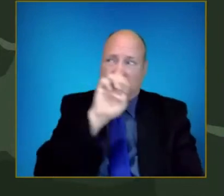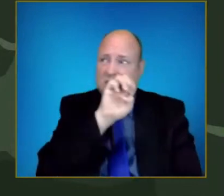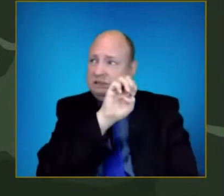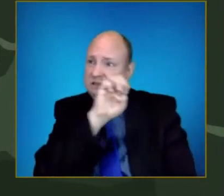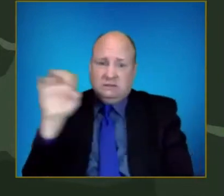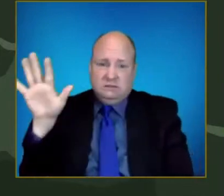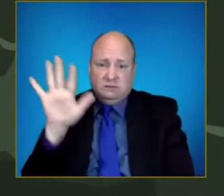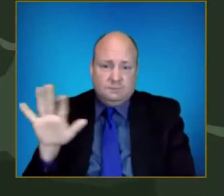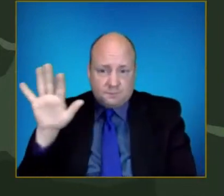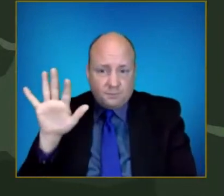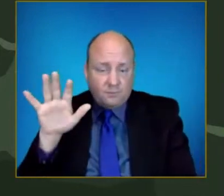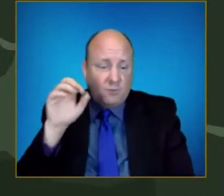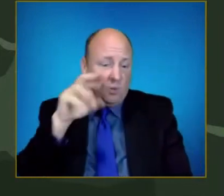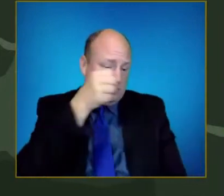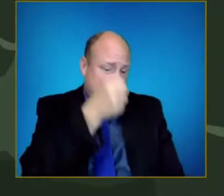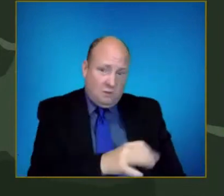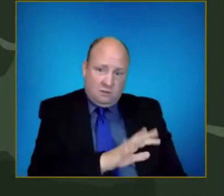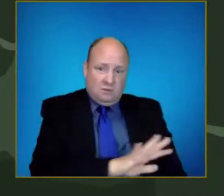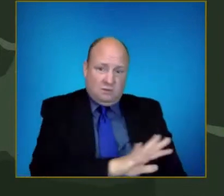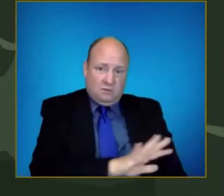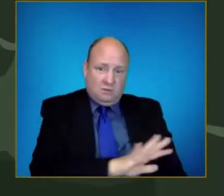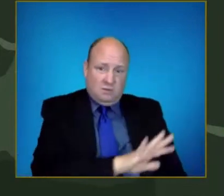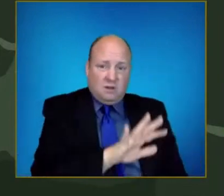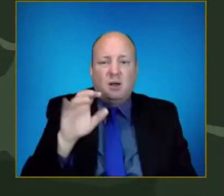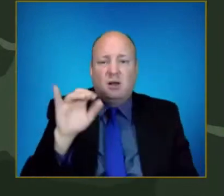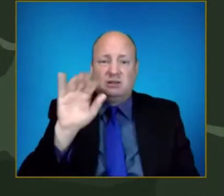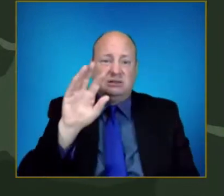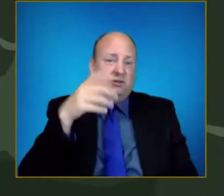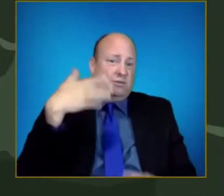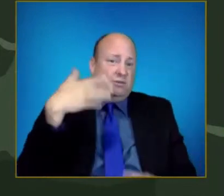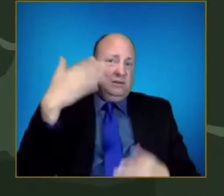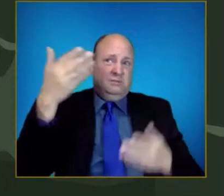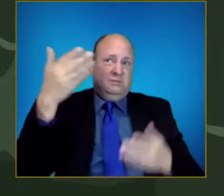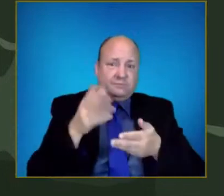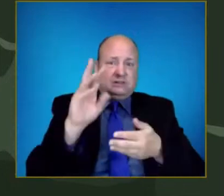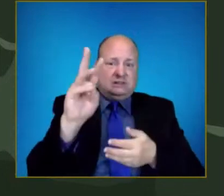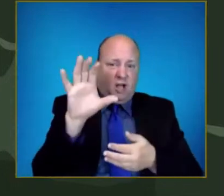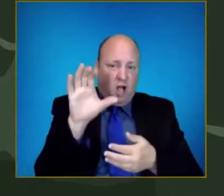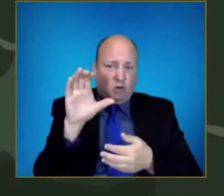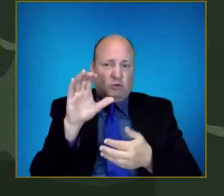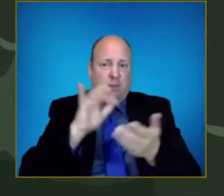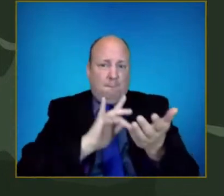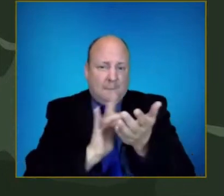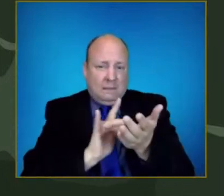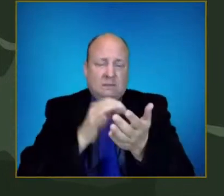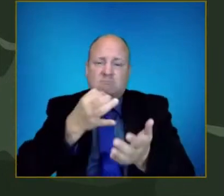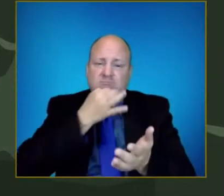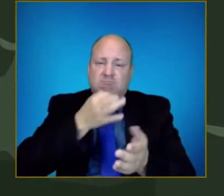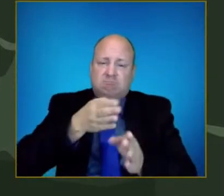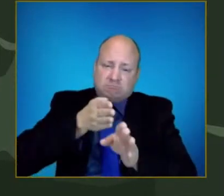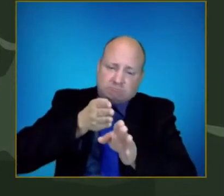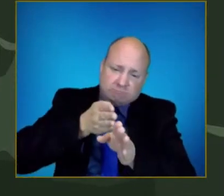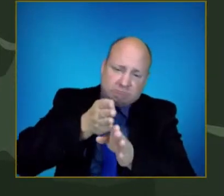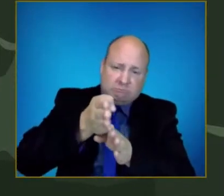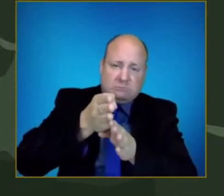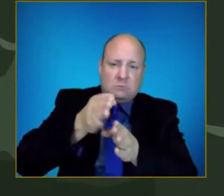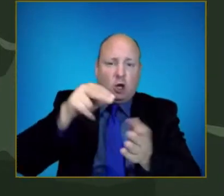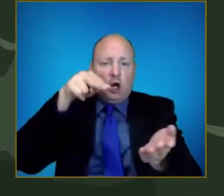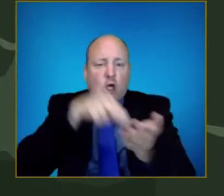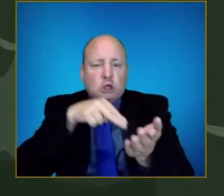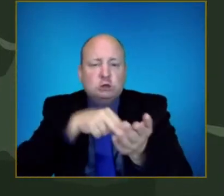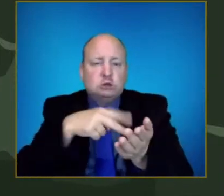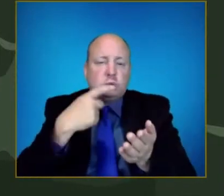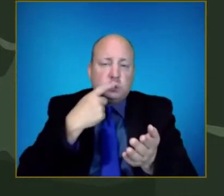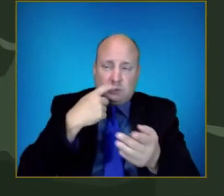in over 600 medical specialists and nurses, and we